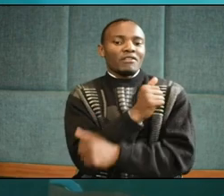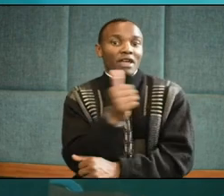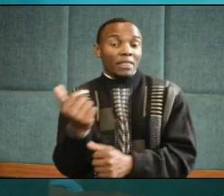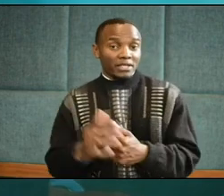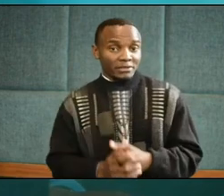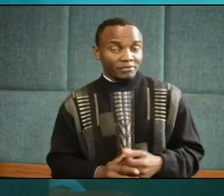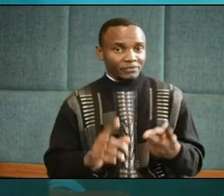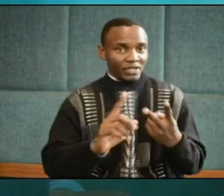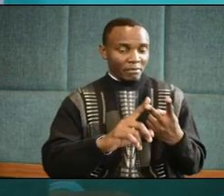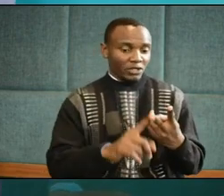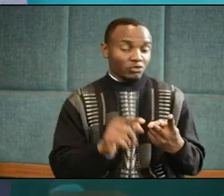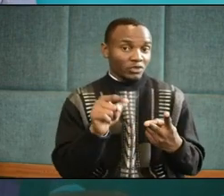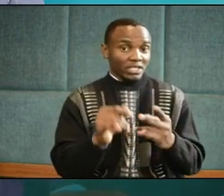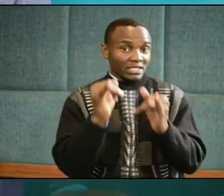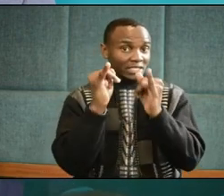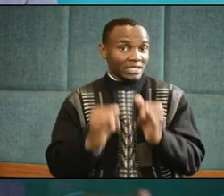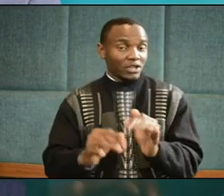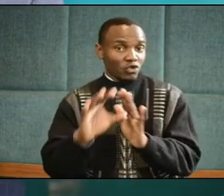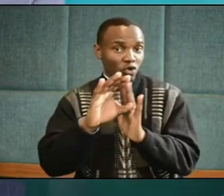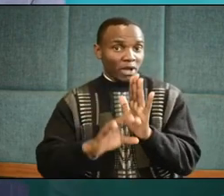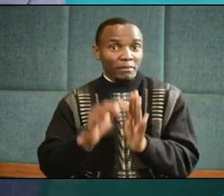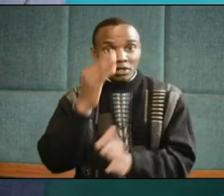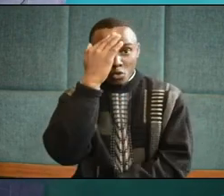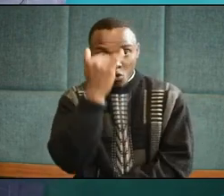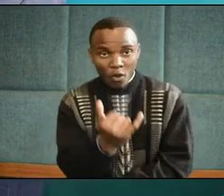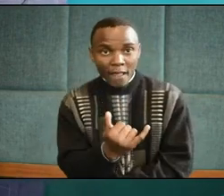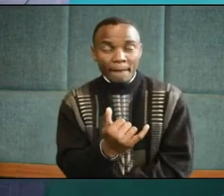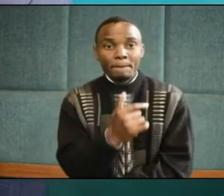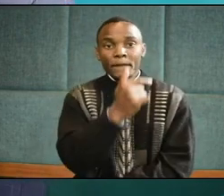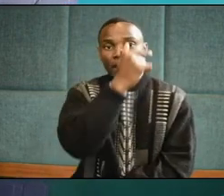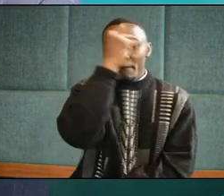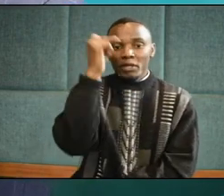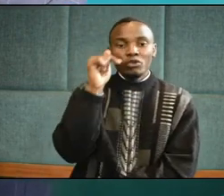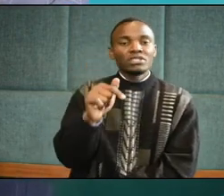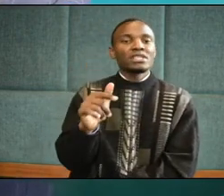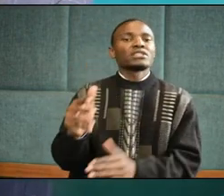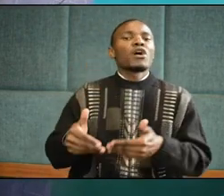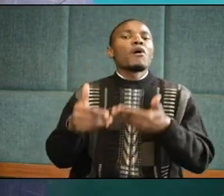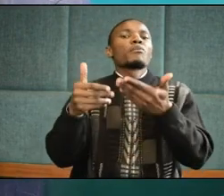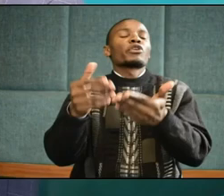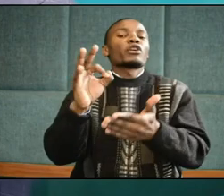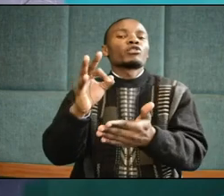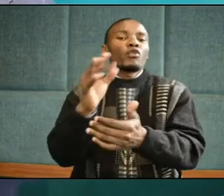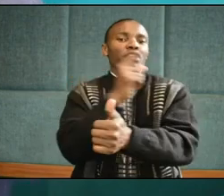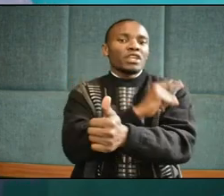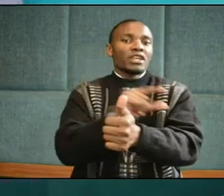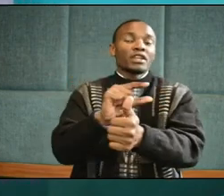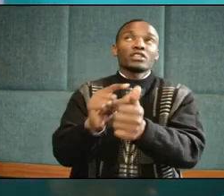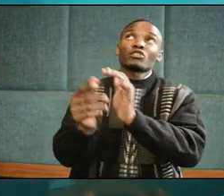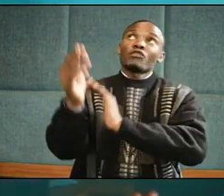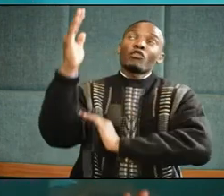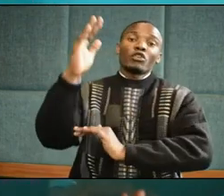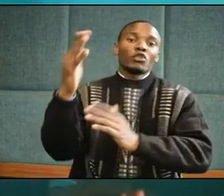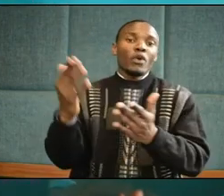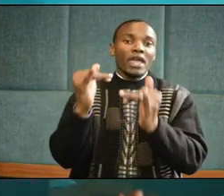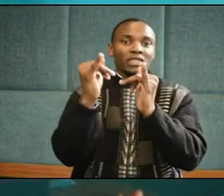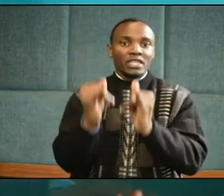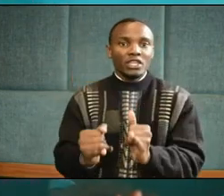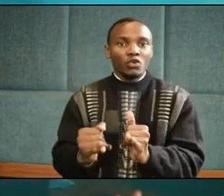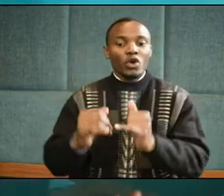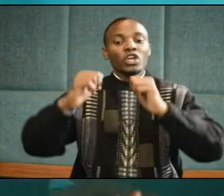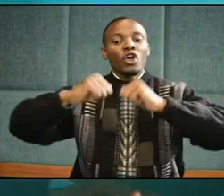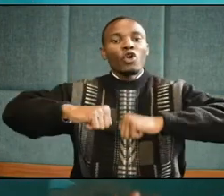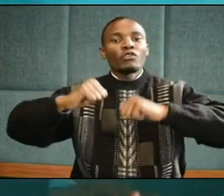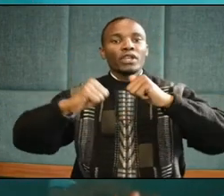it is a new commandment because it is a product of God's grace in the new covenant